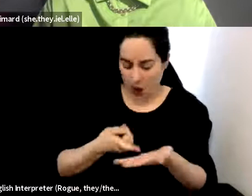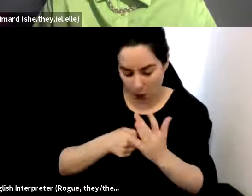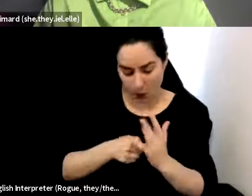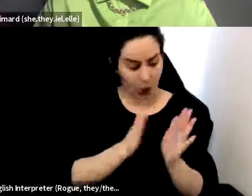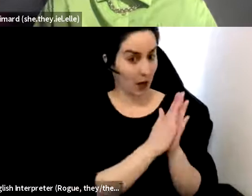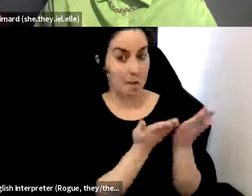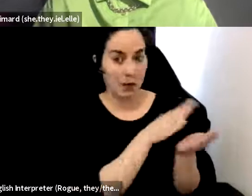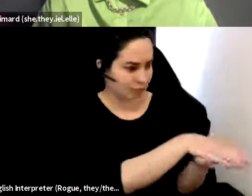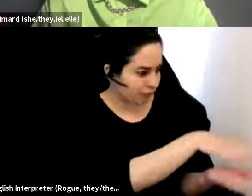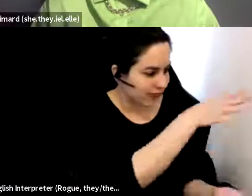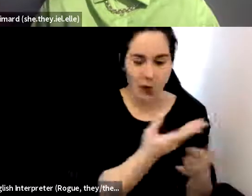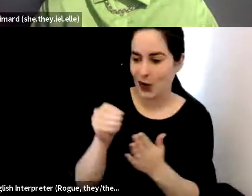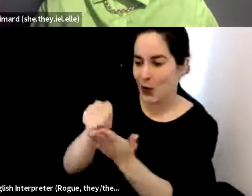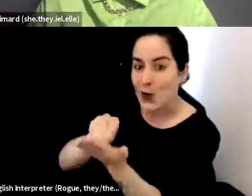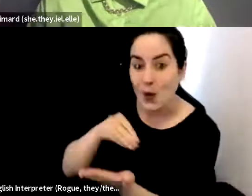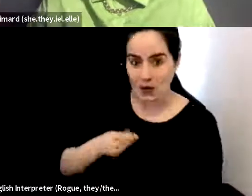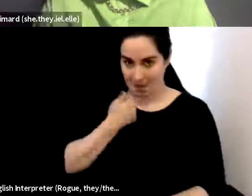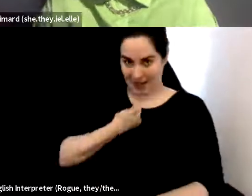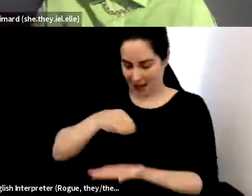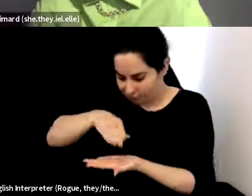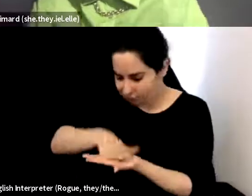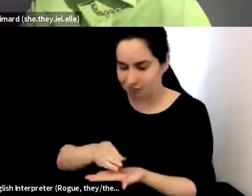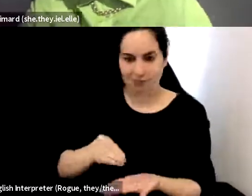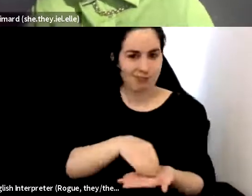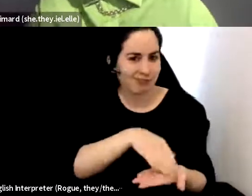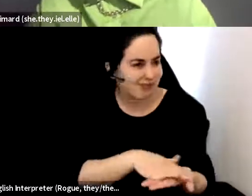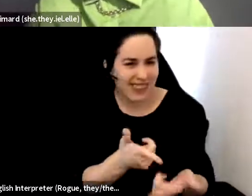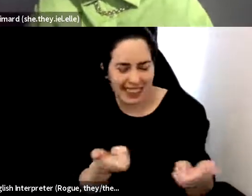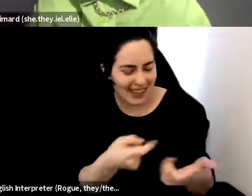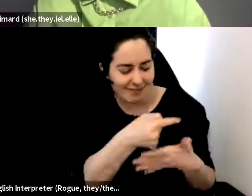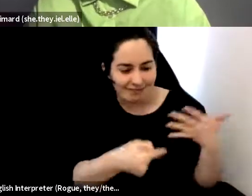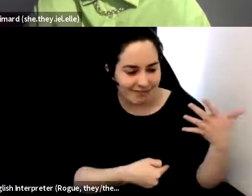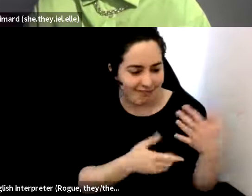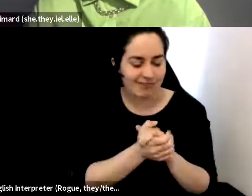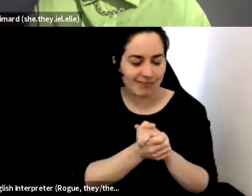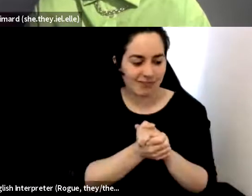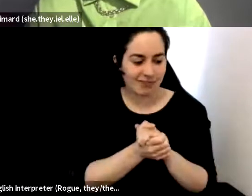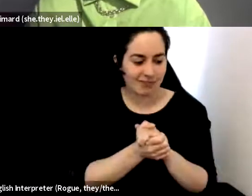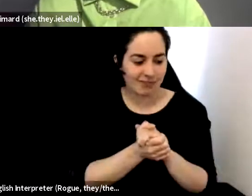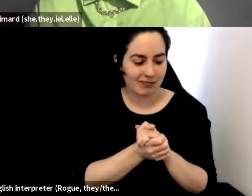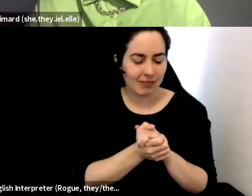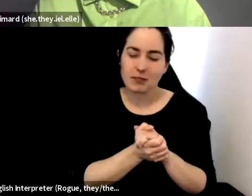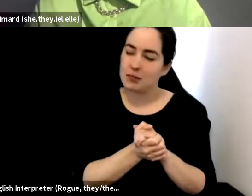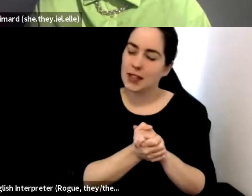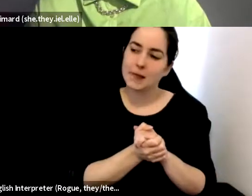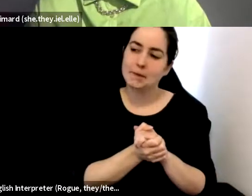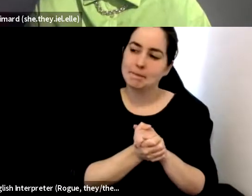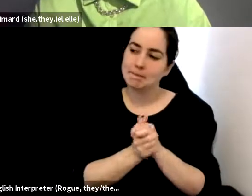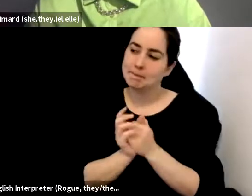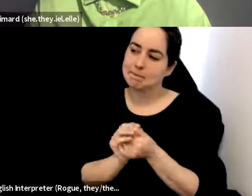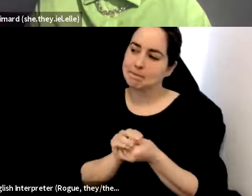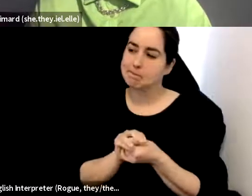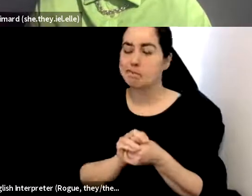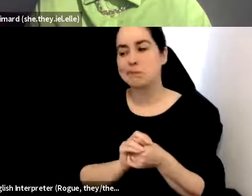like notes that I write myself, things of that nature. But mostly it's just sort of, you